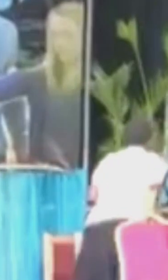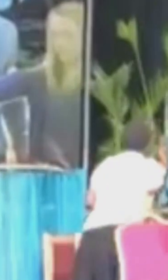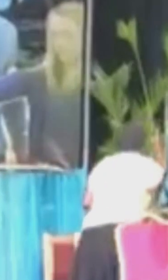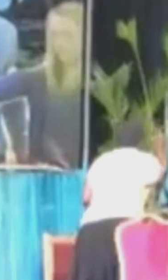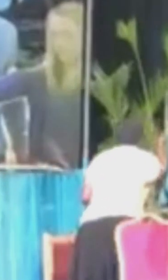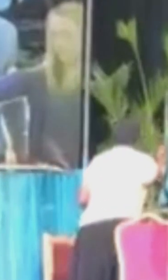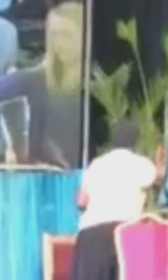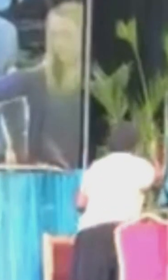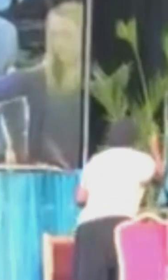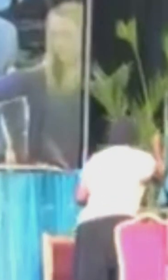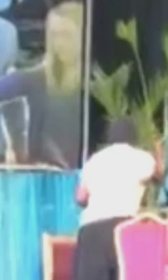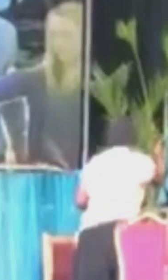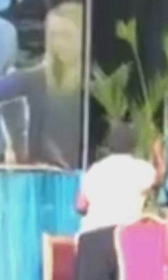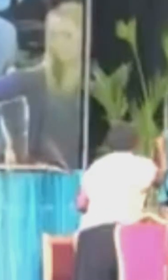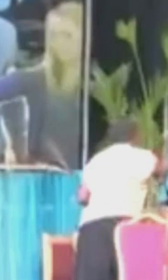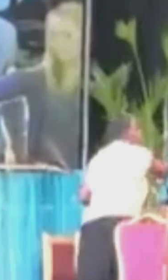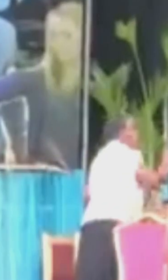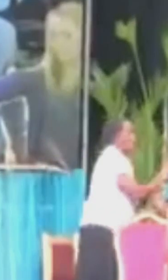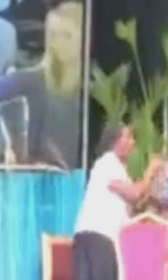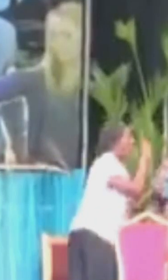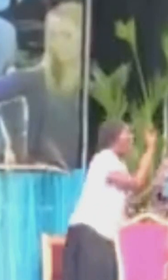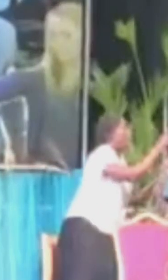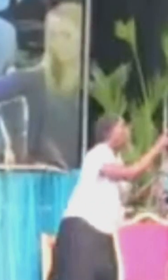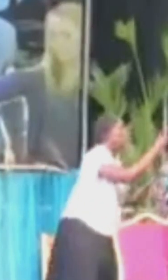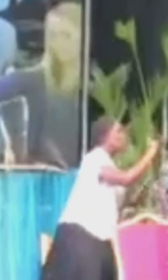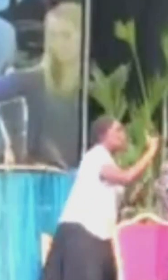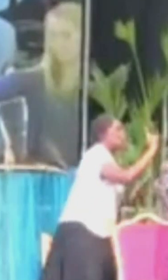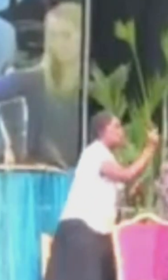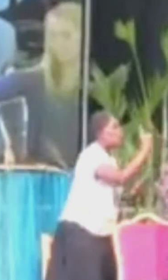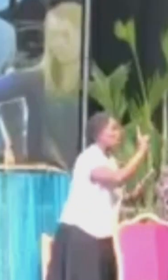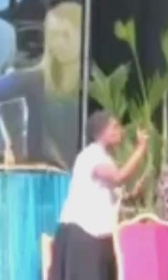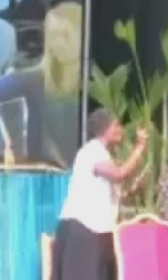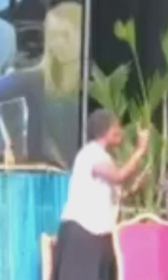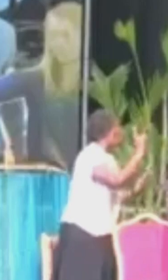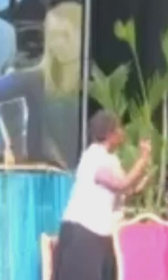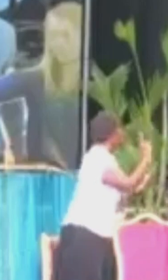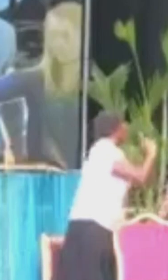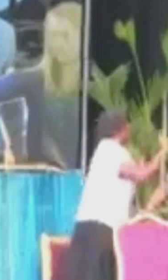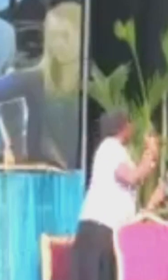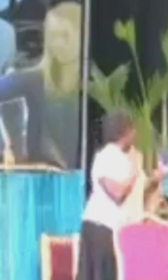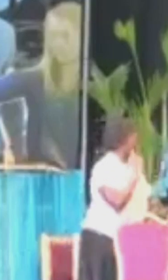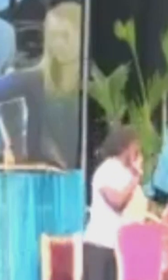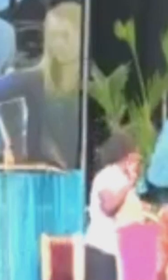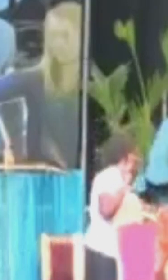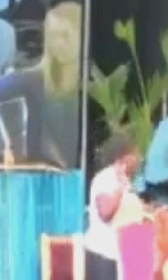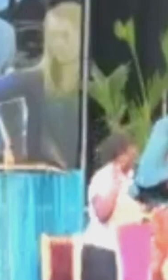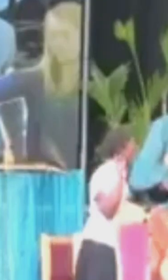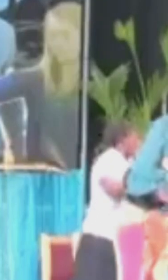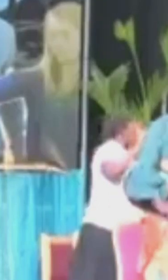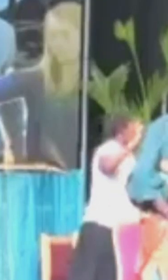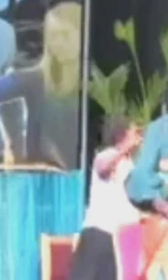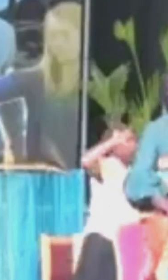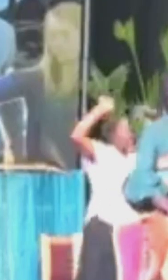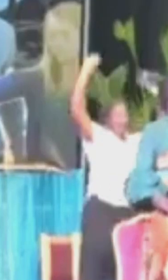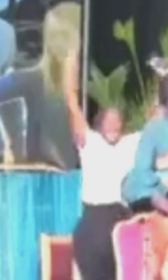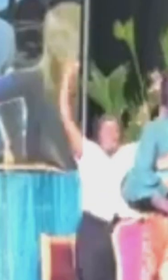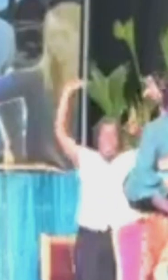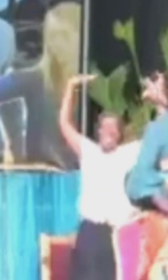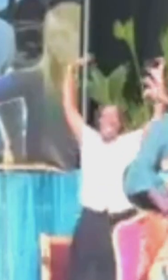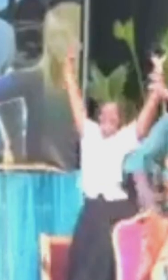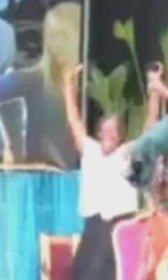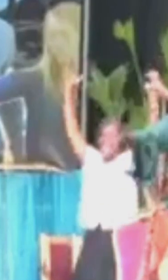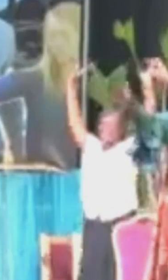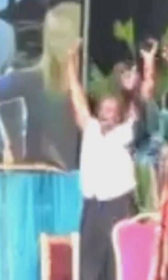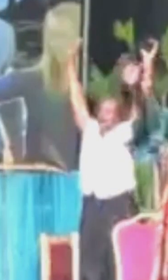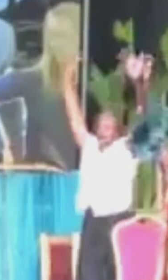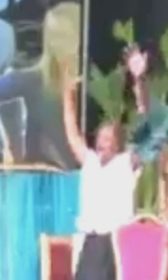Guyana, U.S. Virgin Islands, Canada, USA, and Suriname. I am